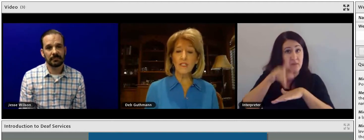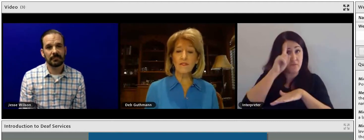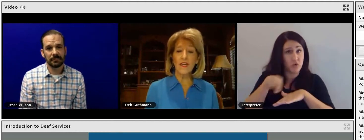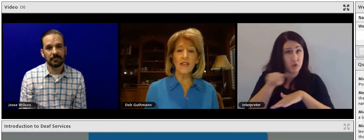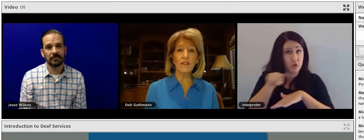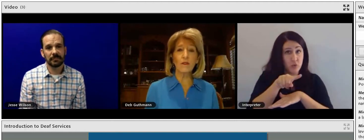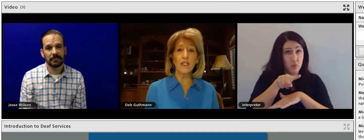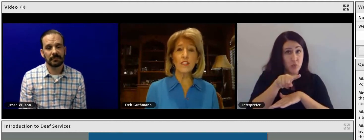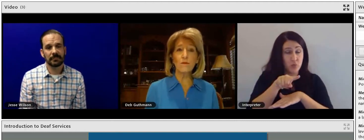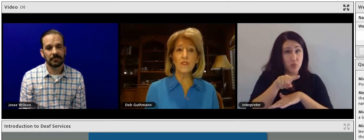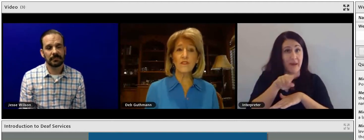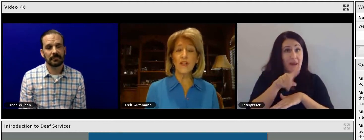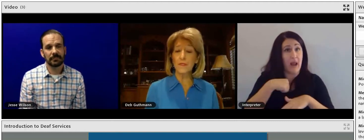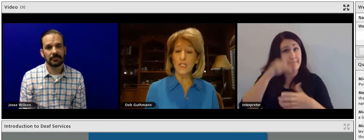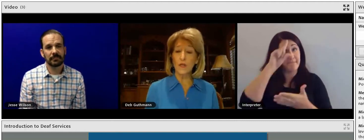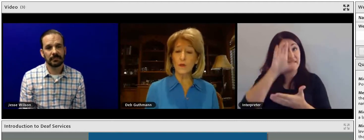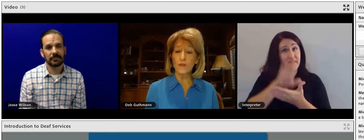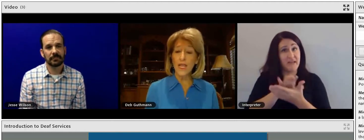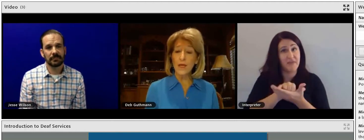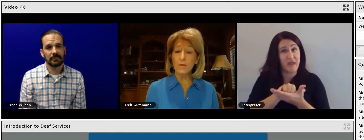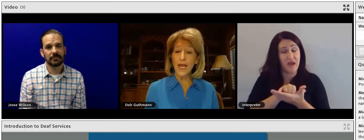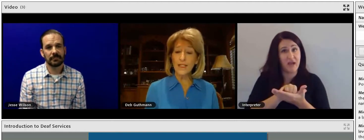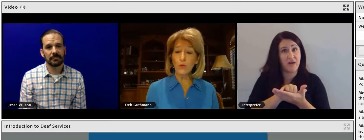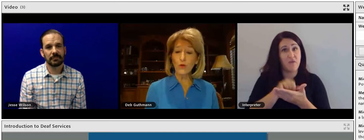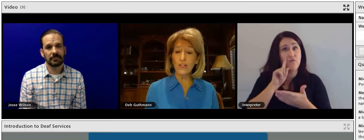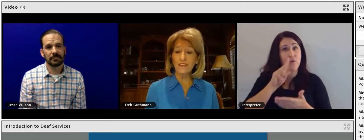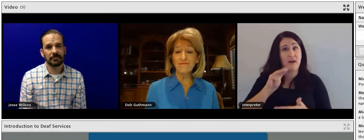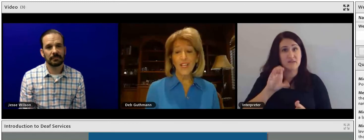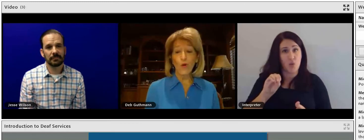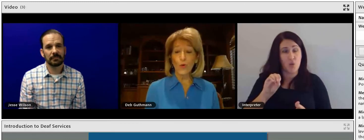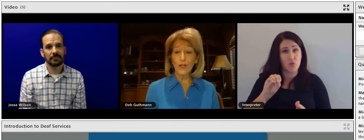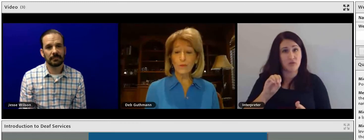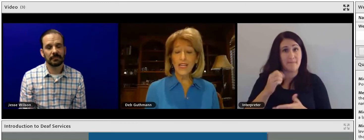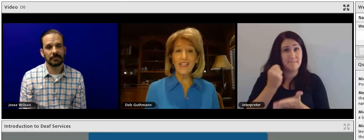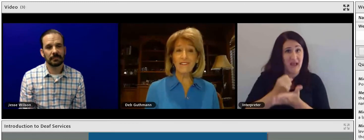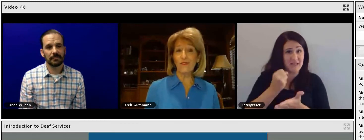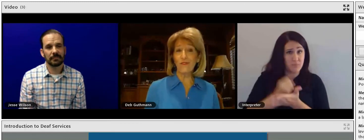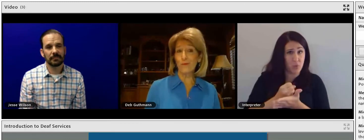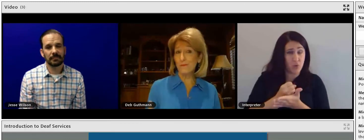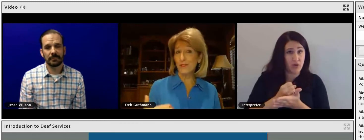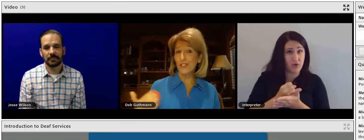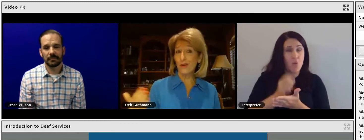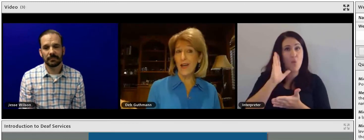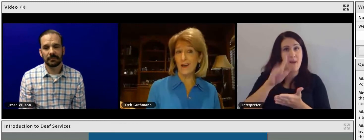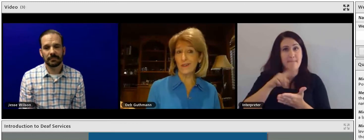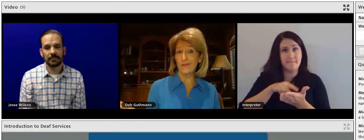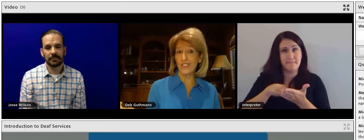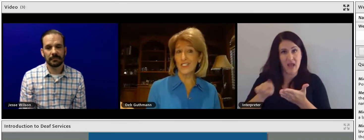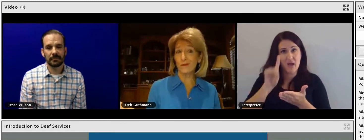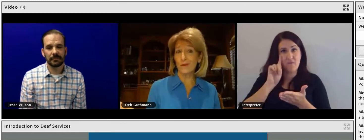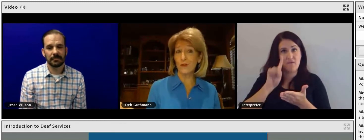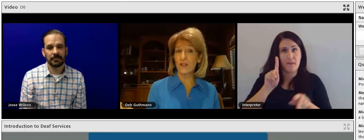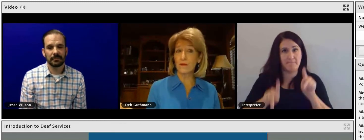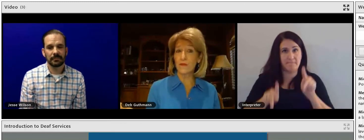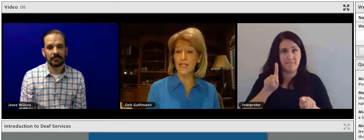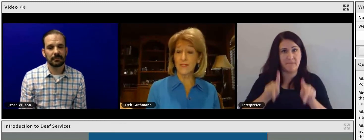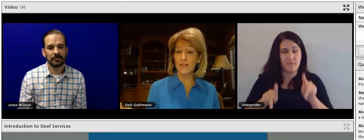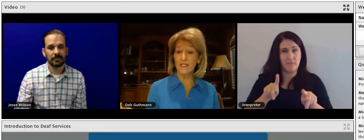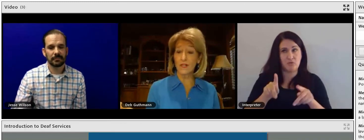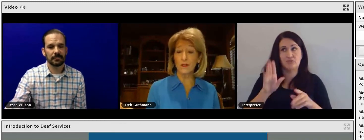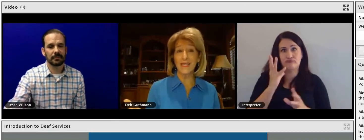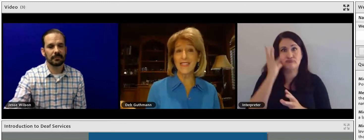you. And I believe that in terms of MCOs, Passport will pay for people to go out of